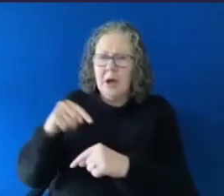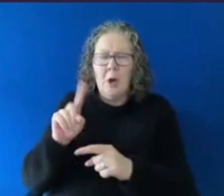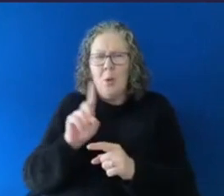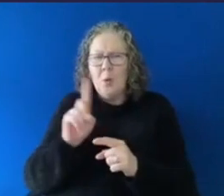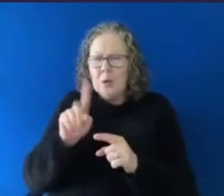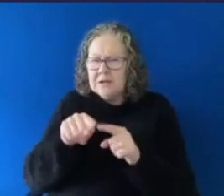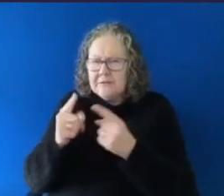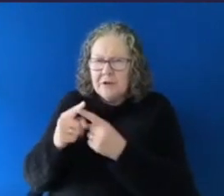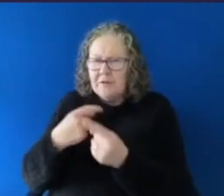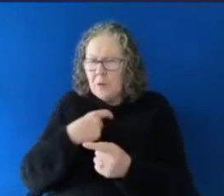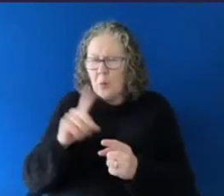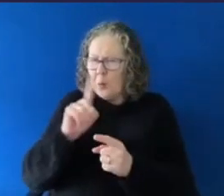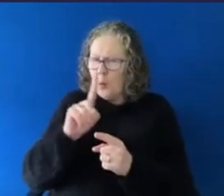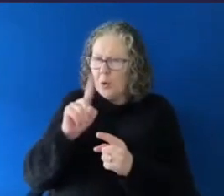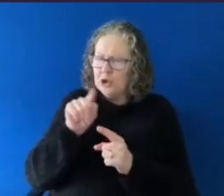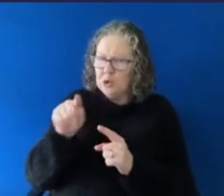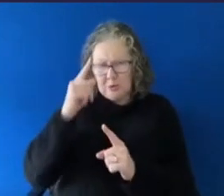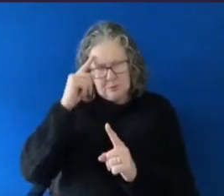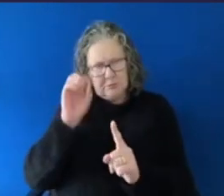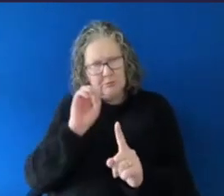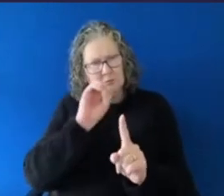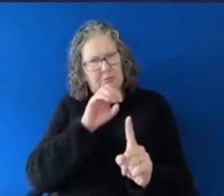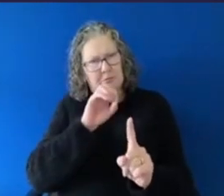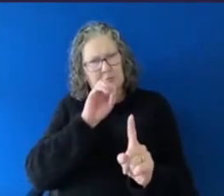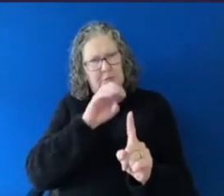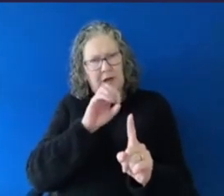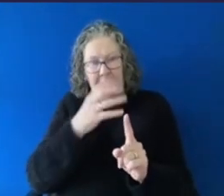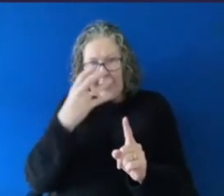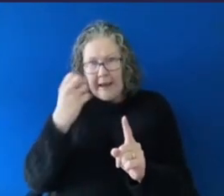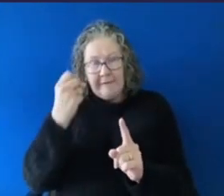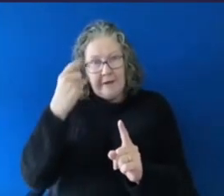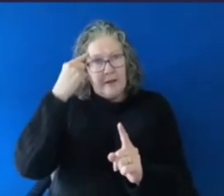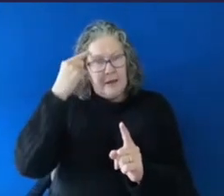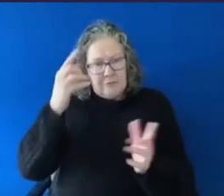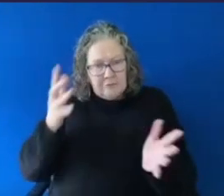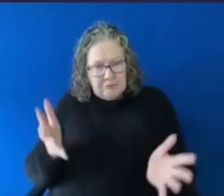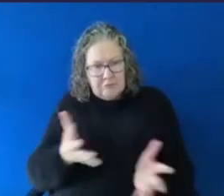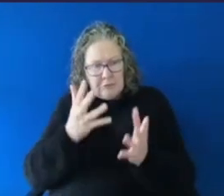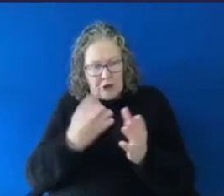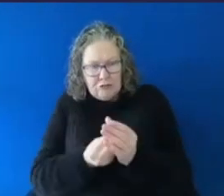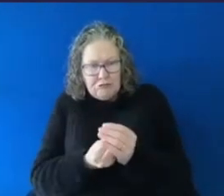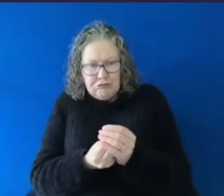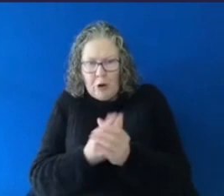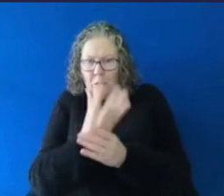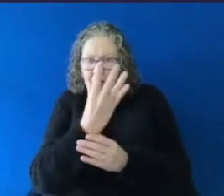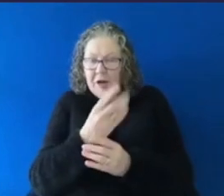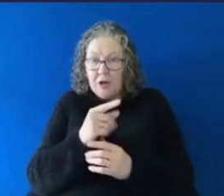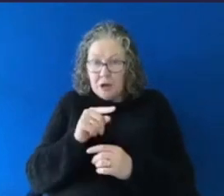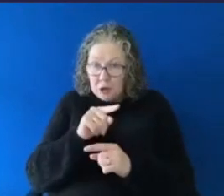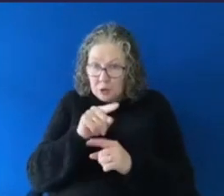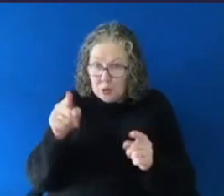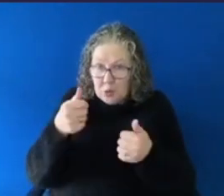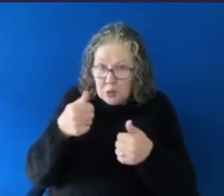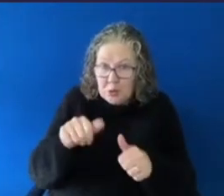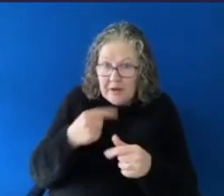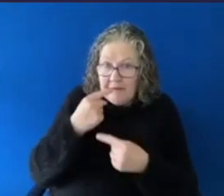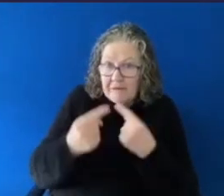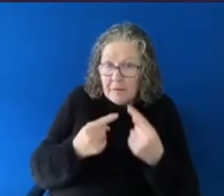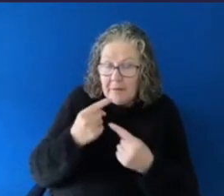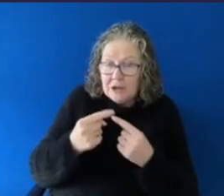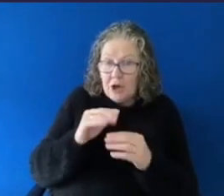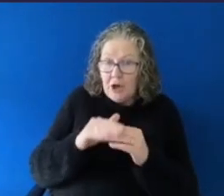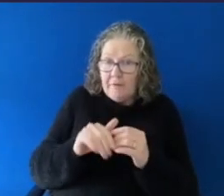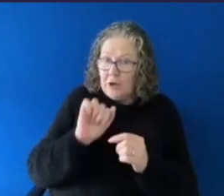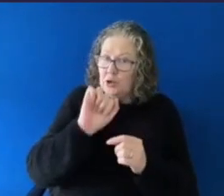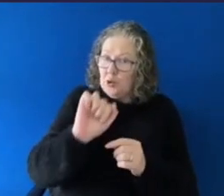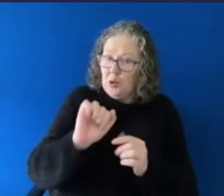putting into the minds of other people? Is there a growth mindset in place? Are you using information information about the role that your sons and daughters